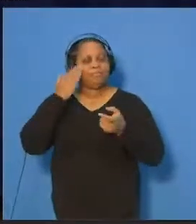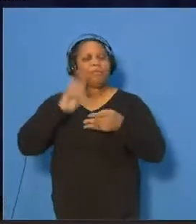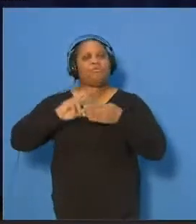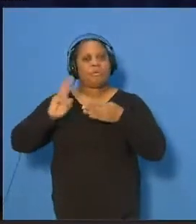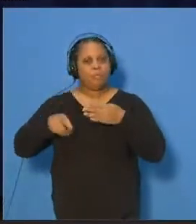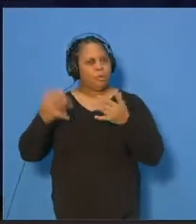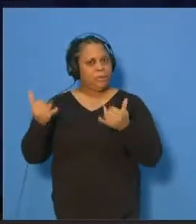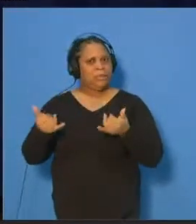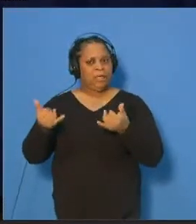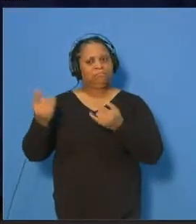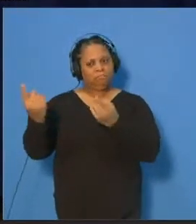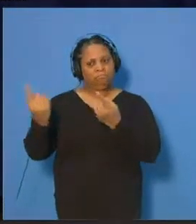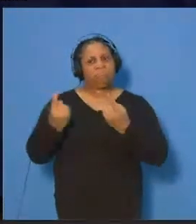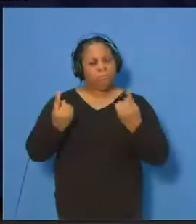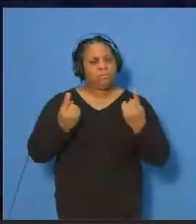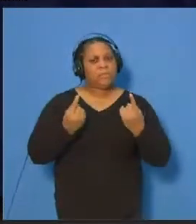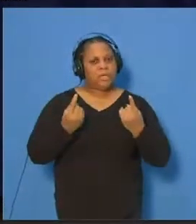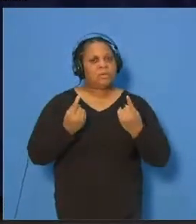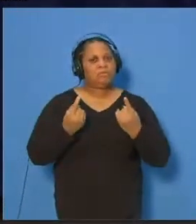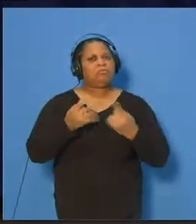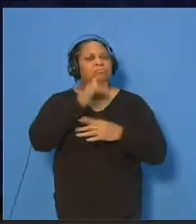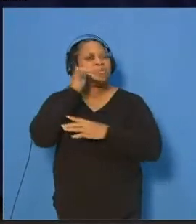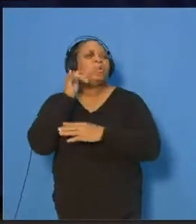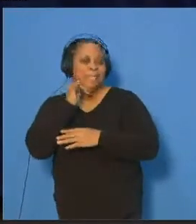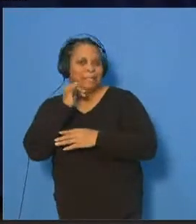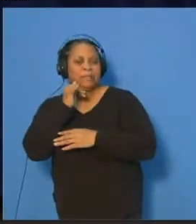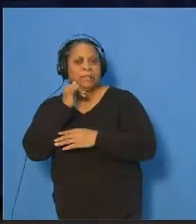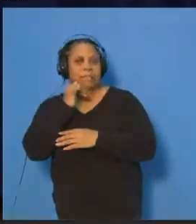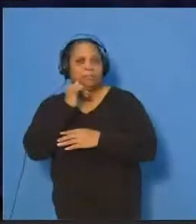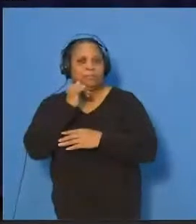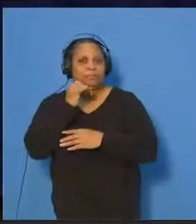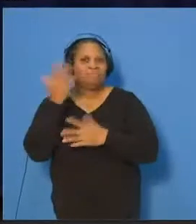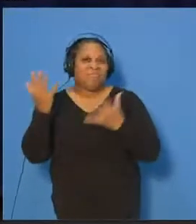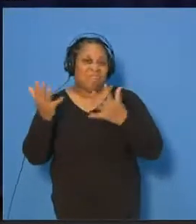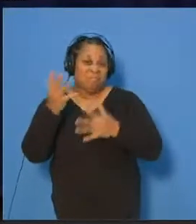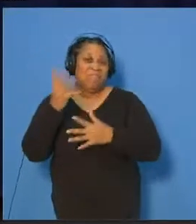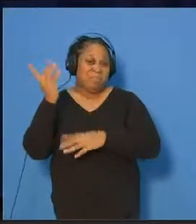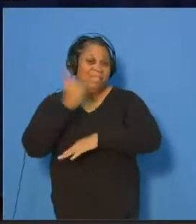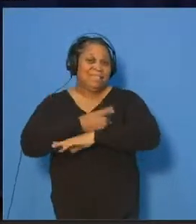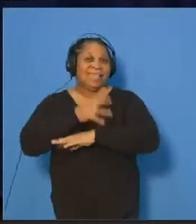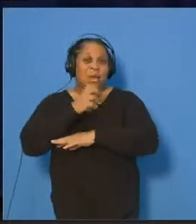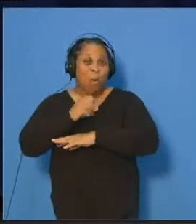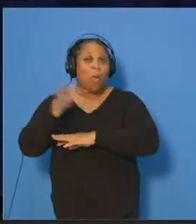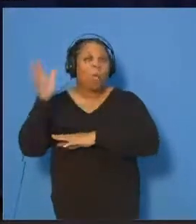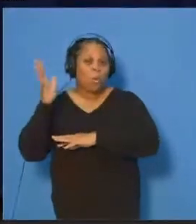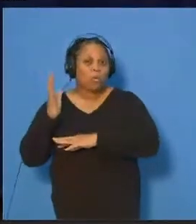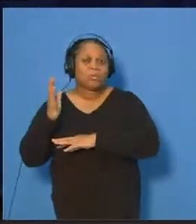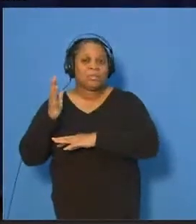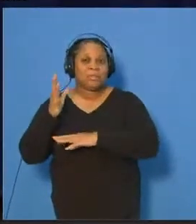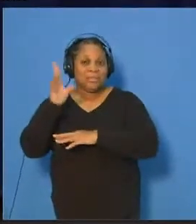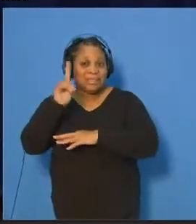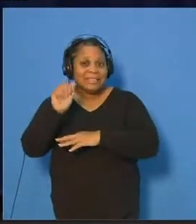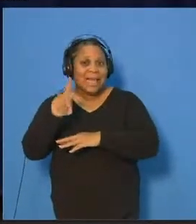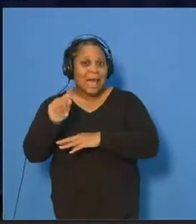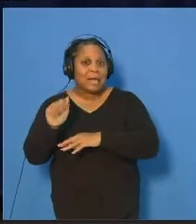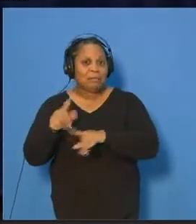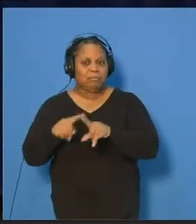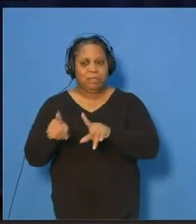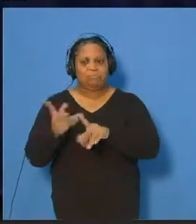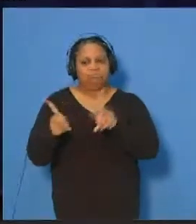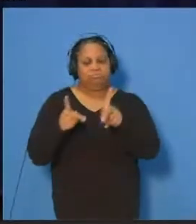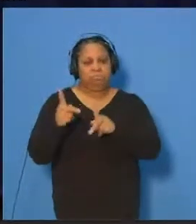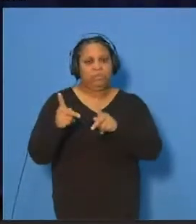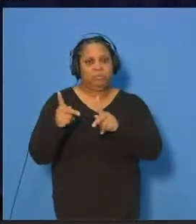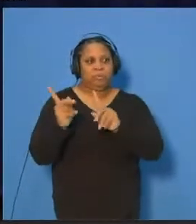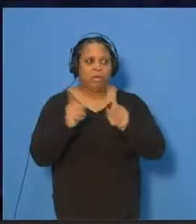today or yesterday, so it might be days old data, but I do know that out of the persons that are